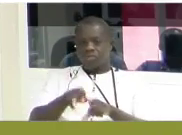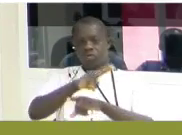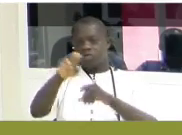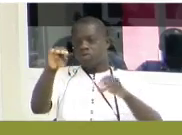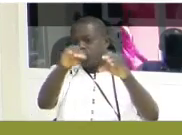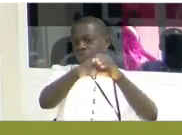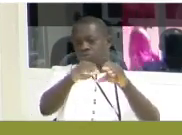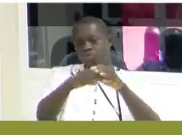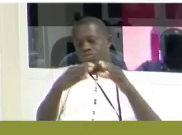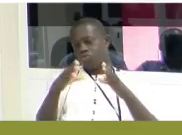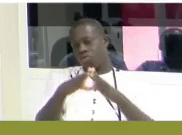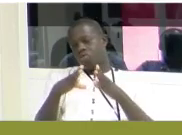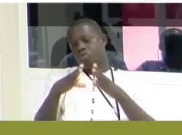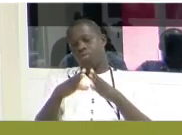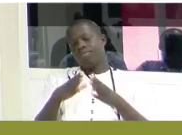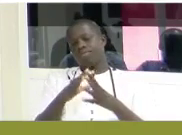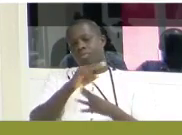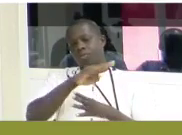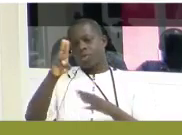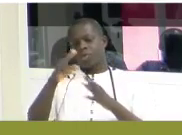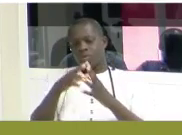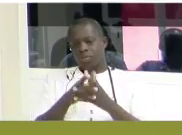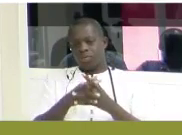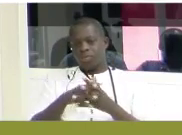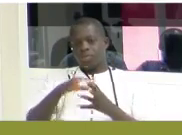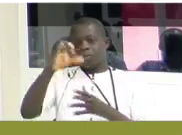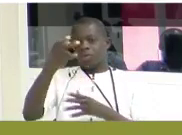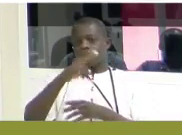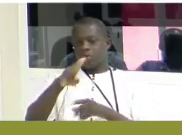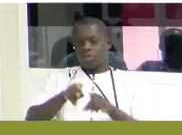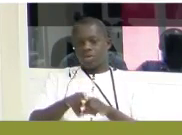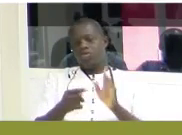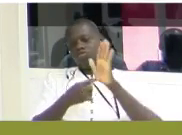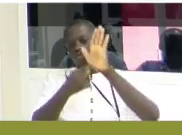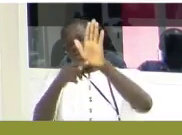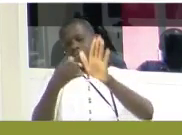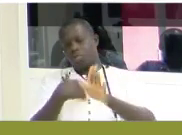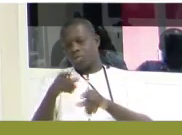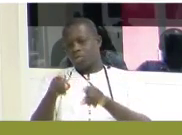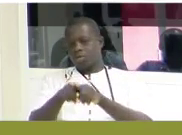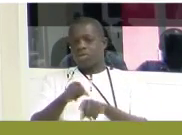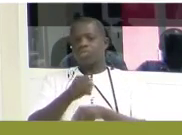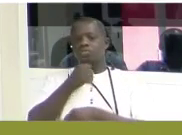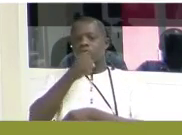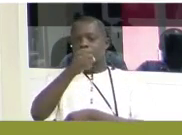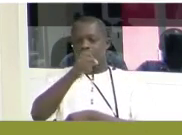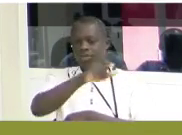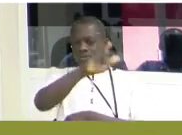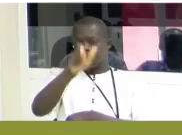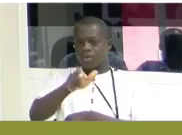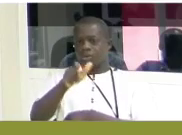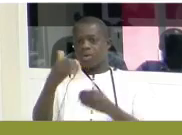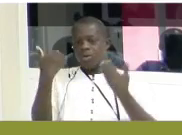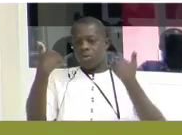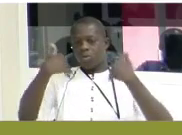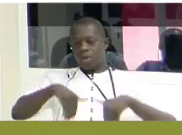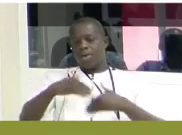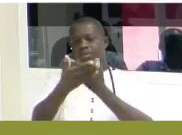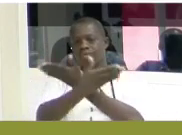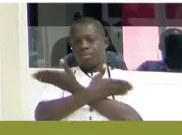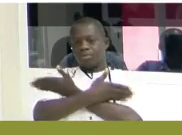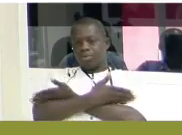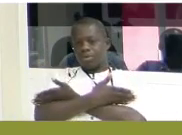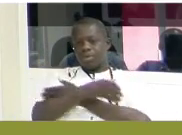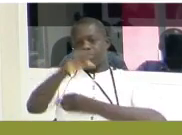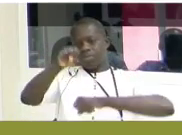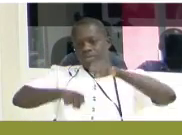it. But you can't disguise yourself as a journalist, wearing our shirts and marching with us. Who knows what